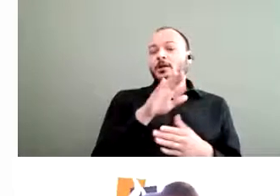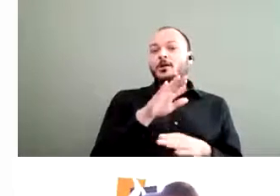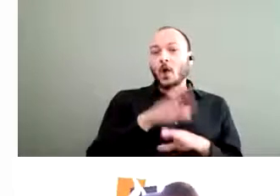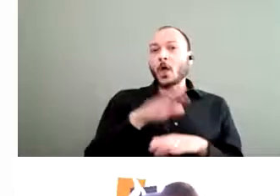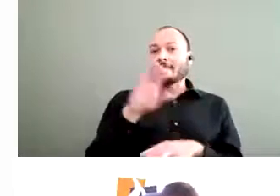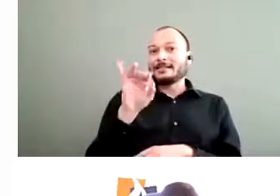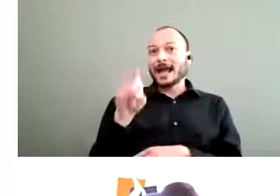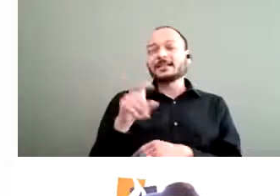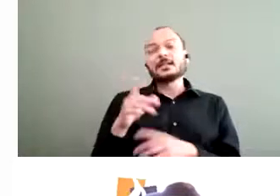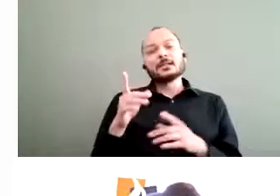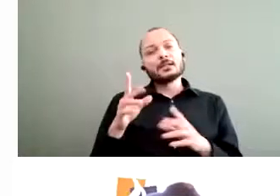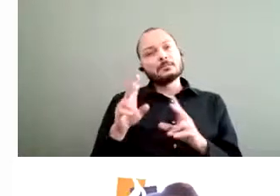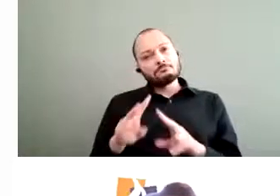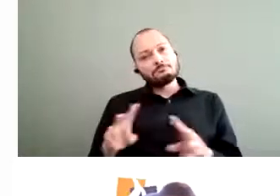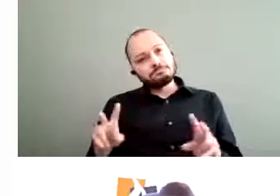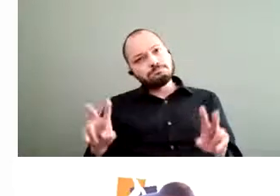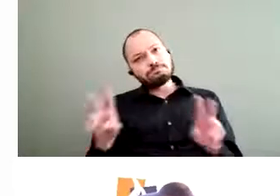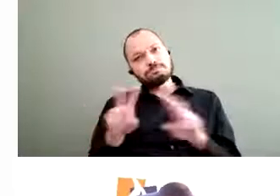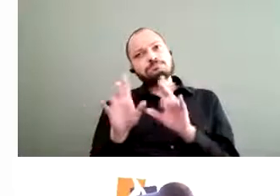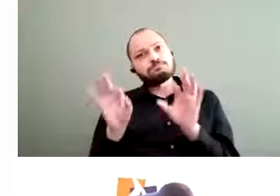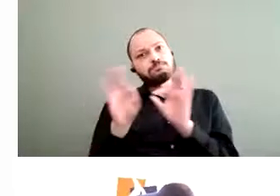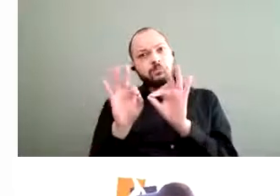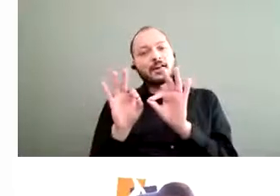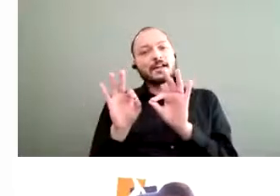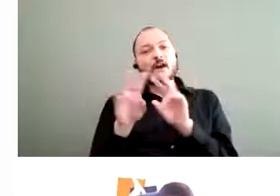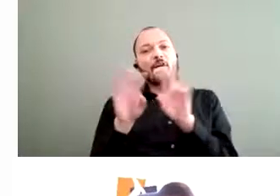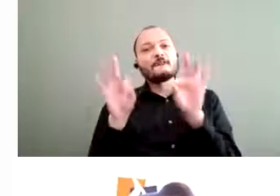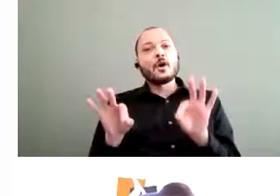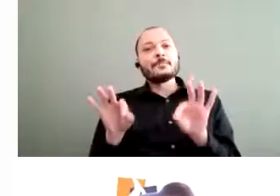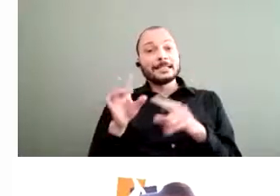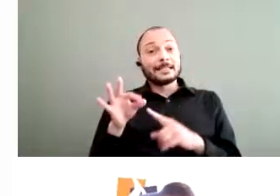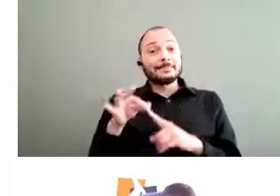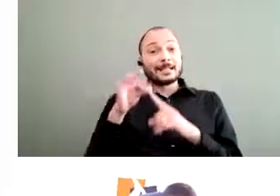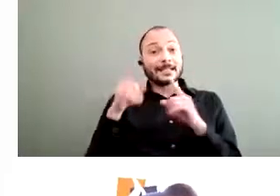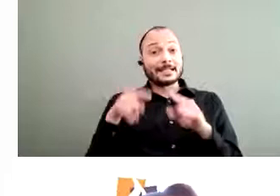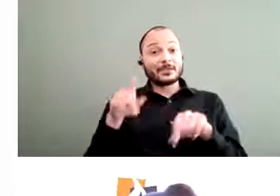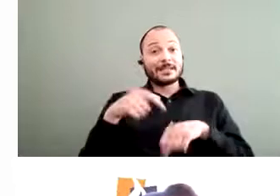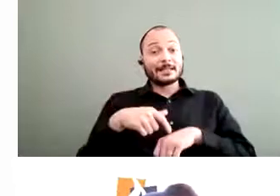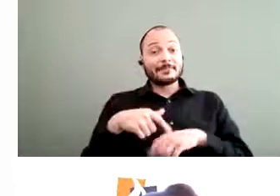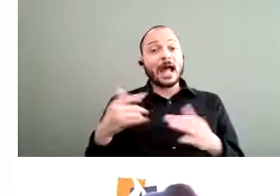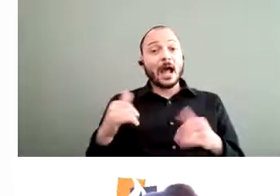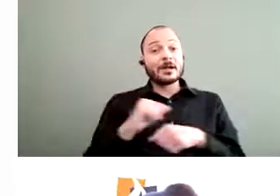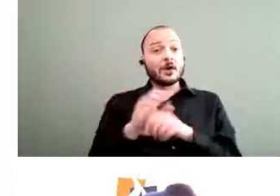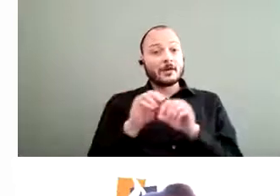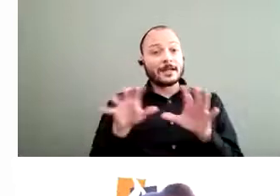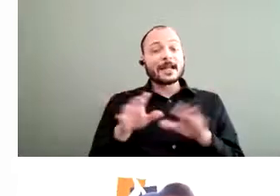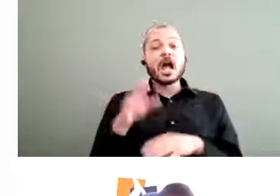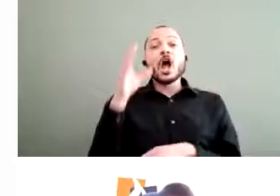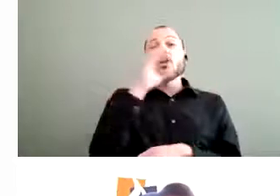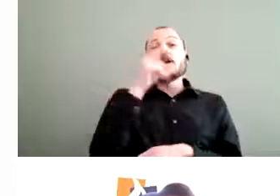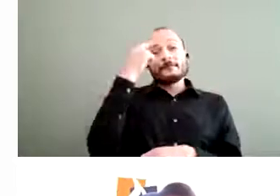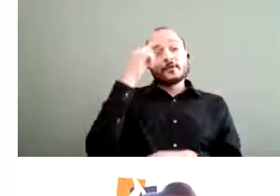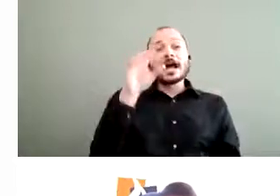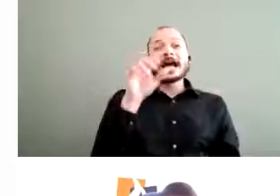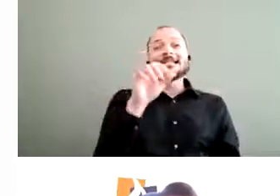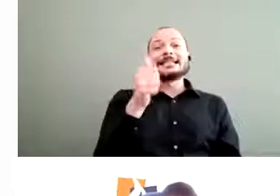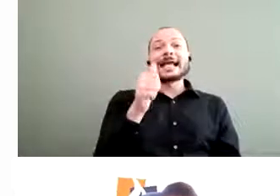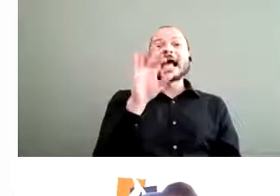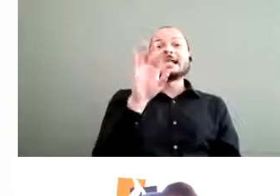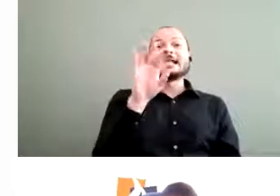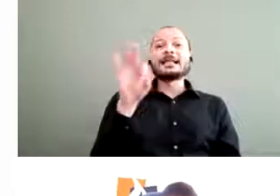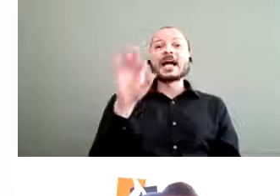very important form, especially during this pandemic, you want to look for a 1099 G. And that is